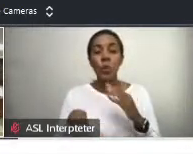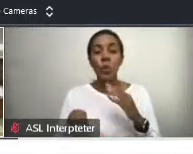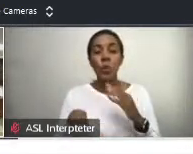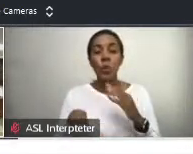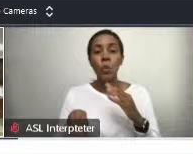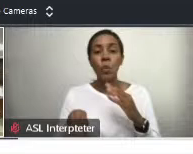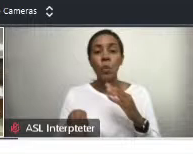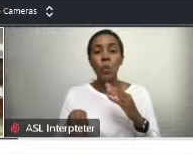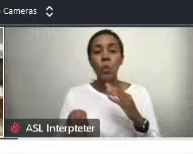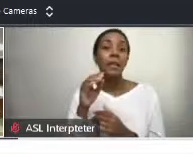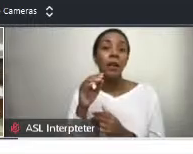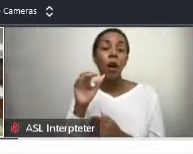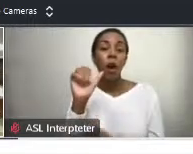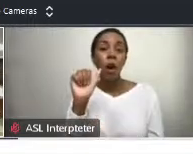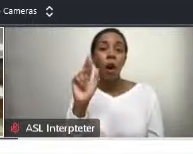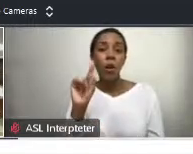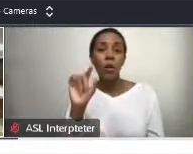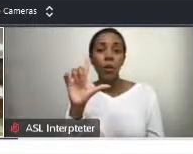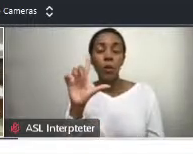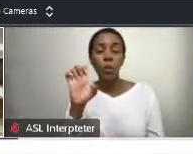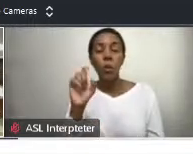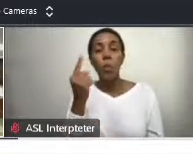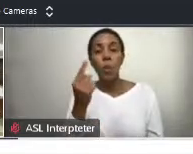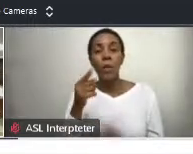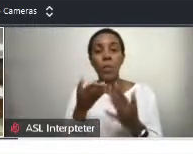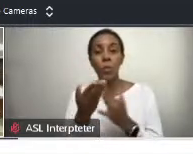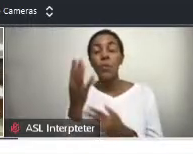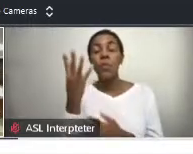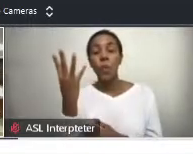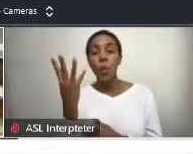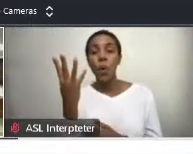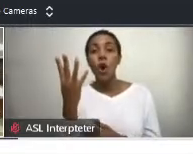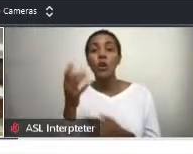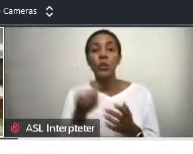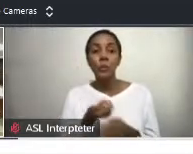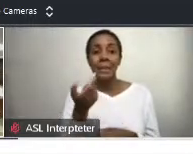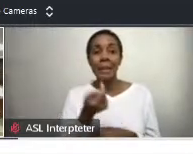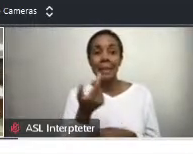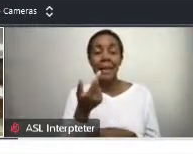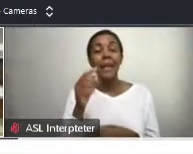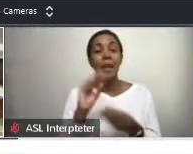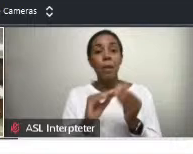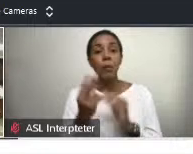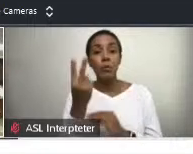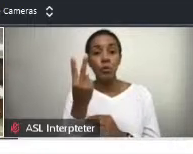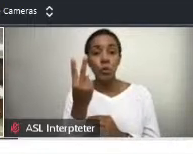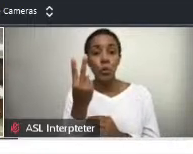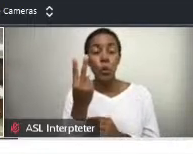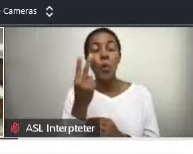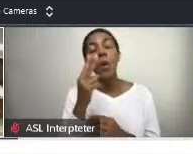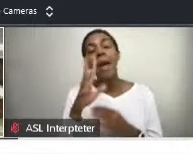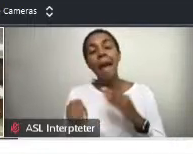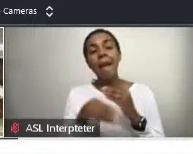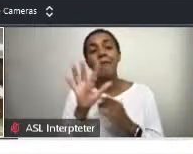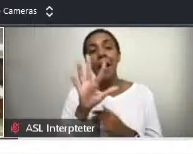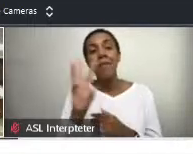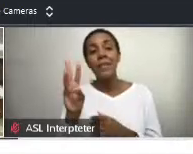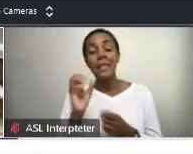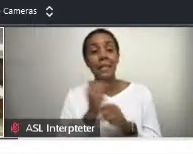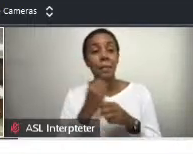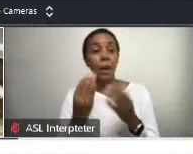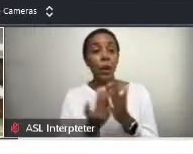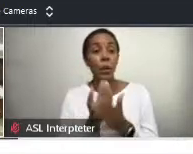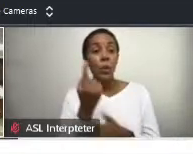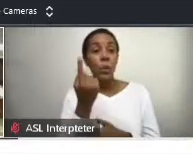Article 2, Divisions 1 through 4, Article 3, Divisions 1 through 4, to delete Article 2, Divisions 5 and 6, and create a new Article